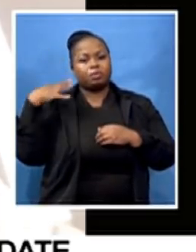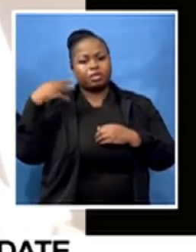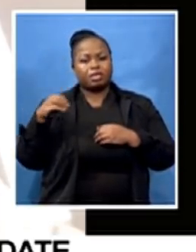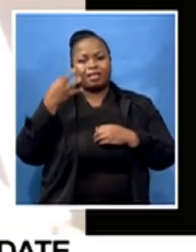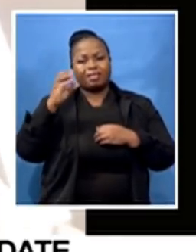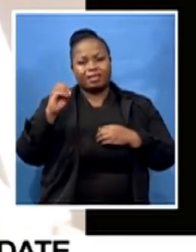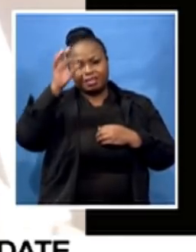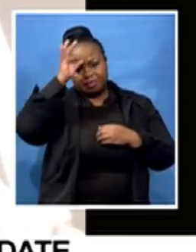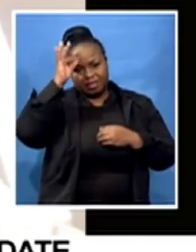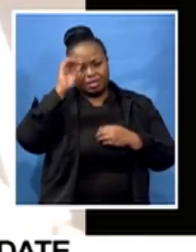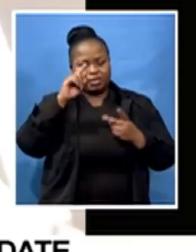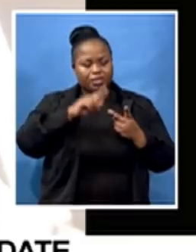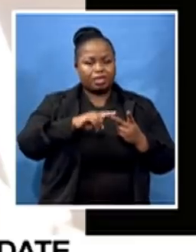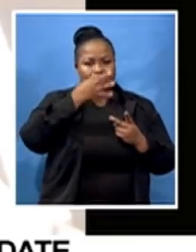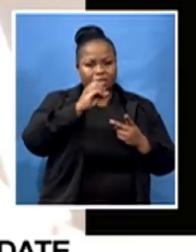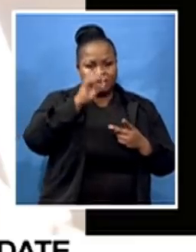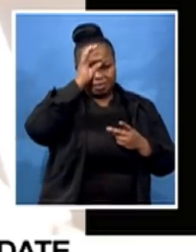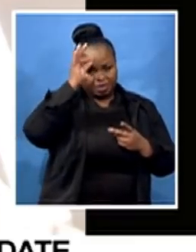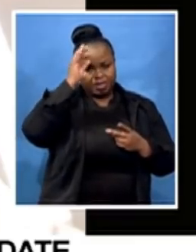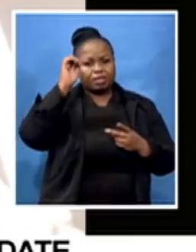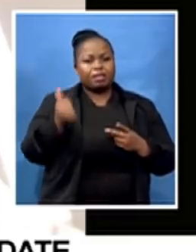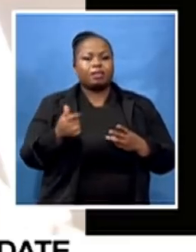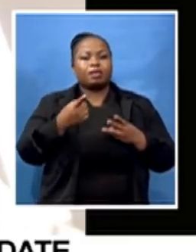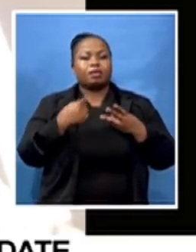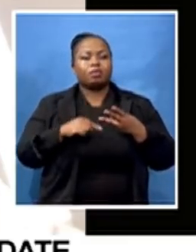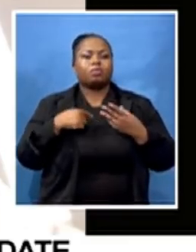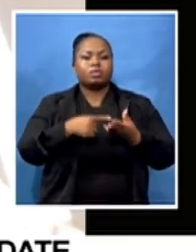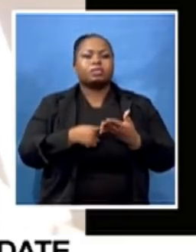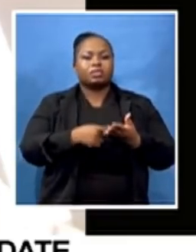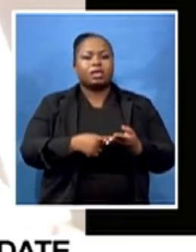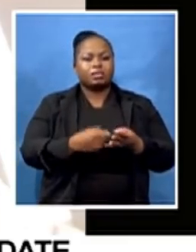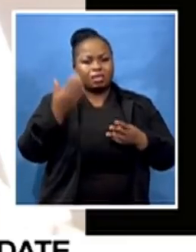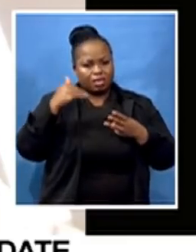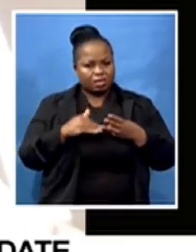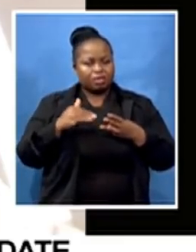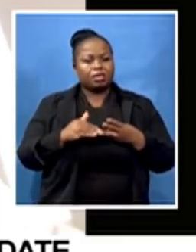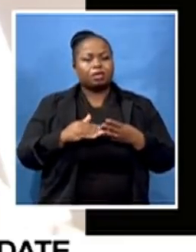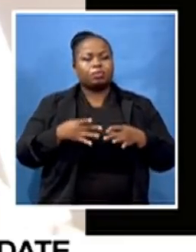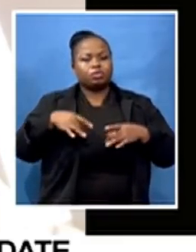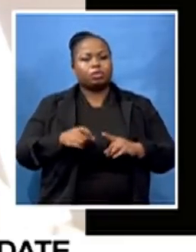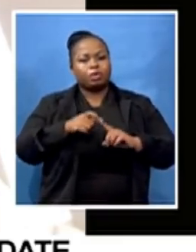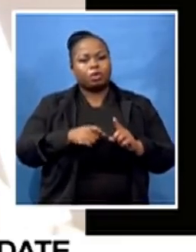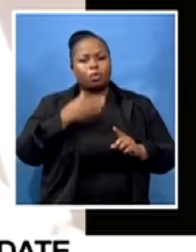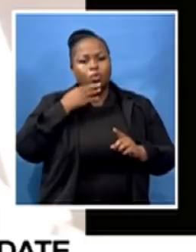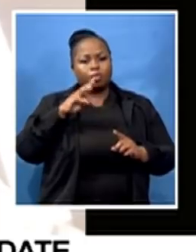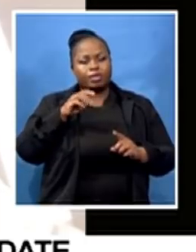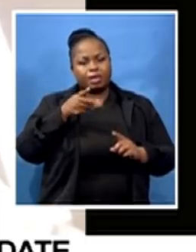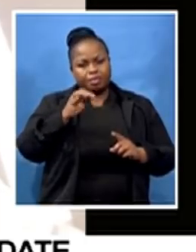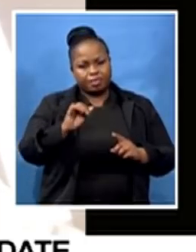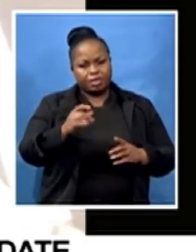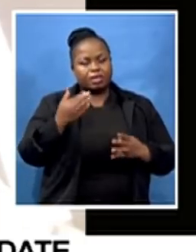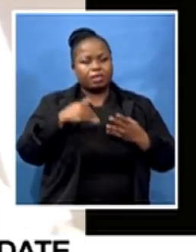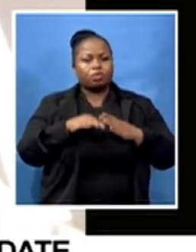be having the discussion. And then there will be a second session that will be chaired by the Honorable Nyambi. That will be the program. In the meantime, can we